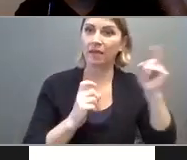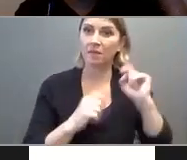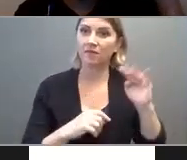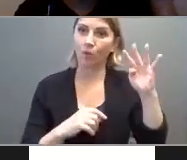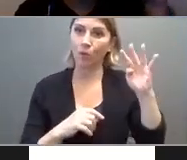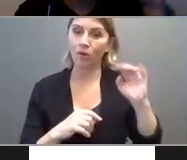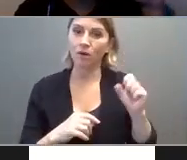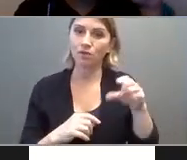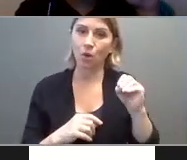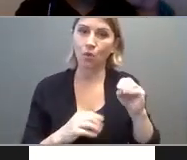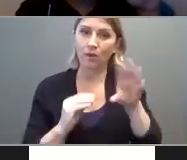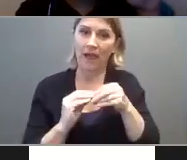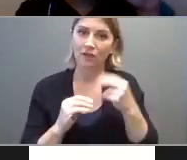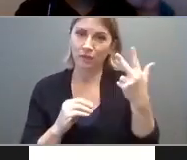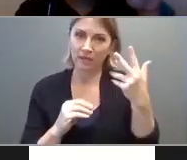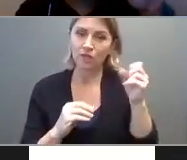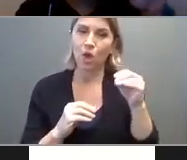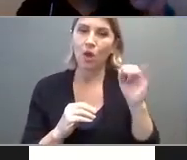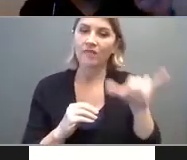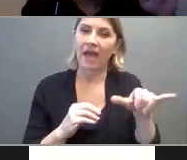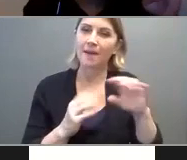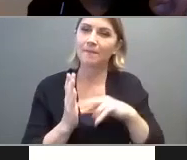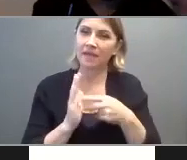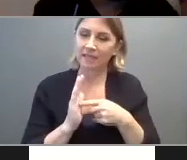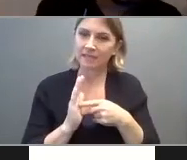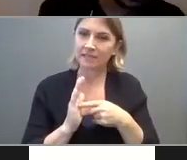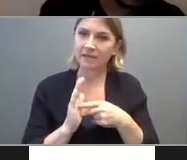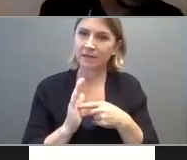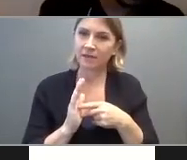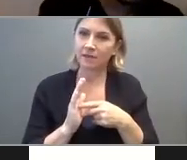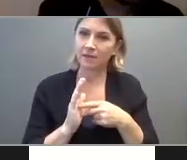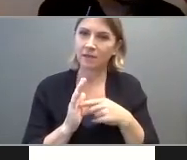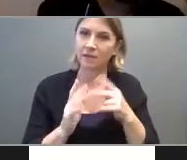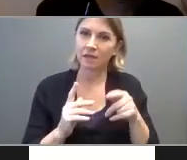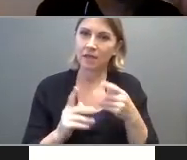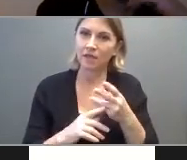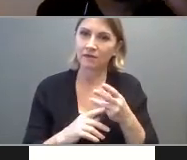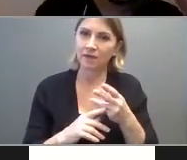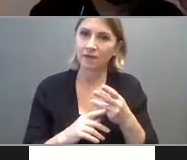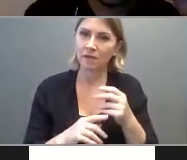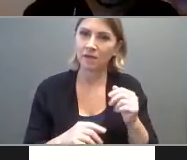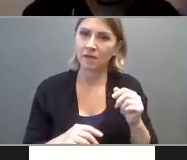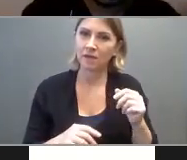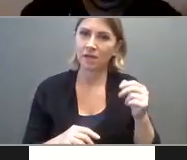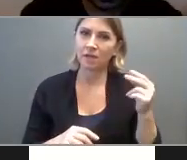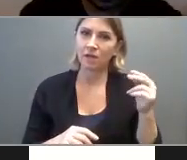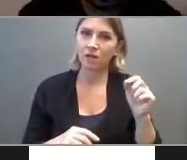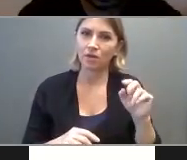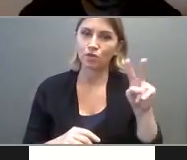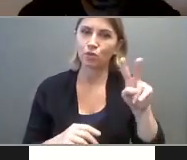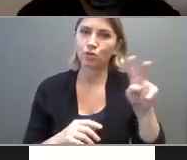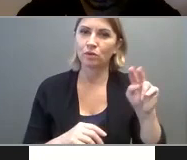there are 3 nodes. That essentially means it can sort of be 2 to the power of h minus 1,